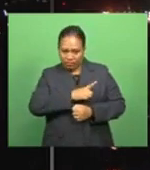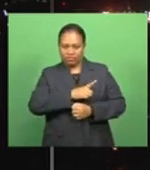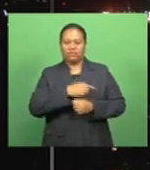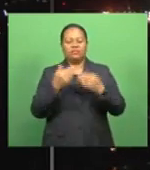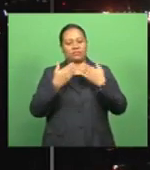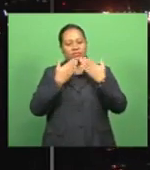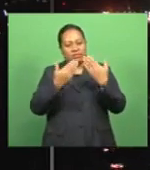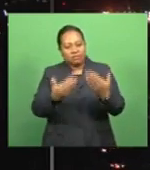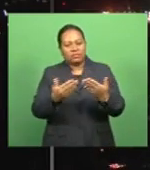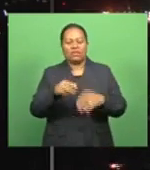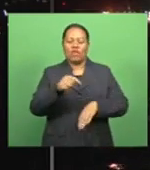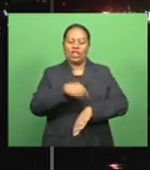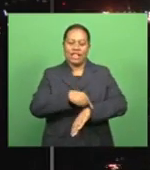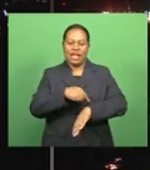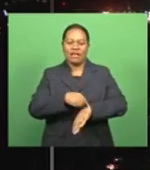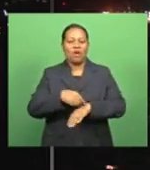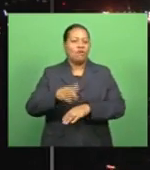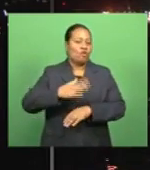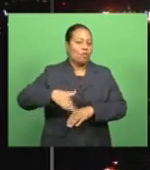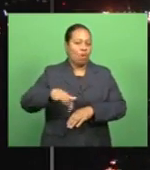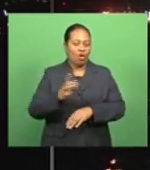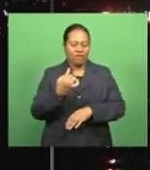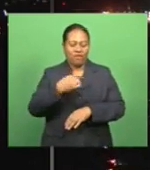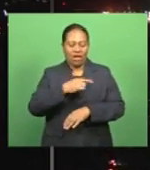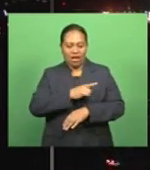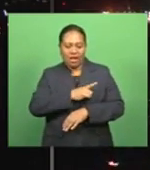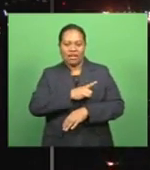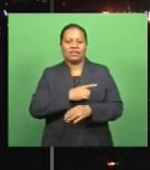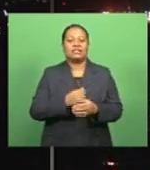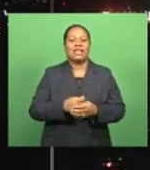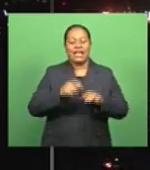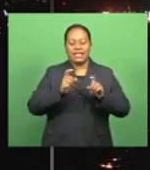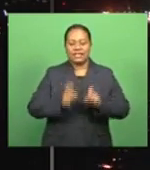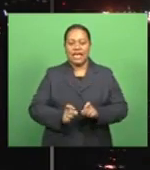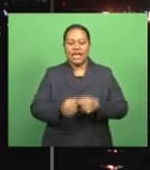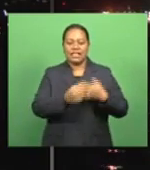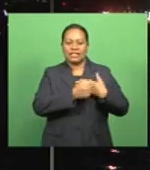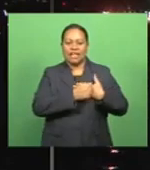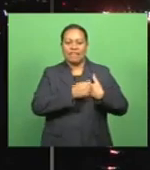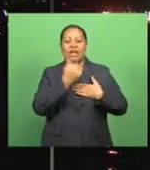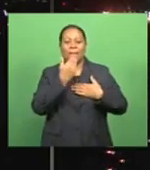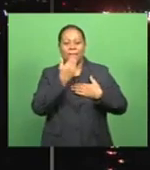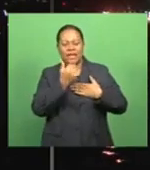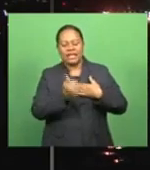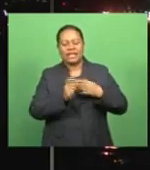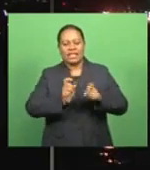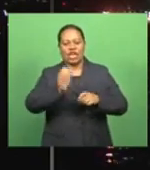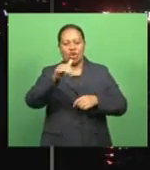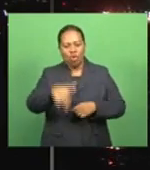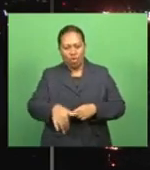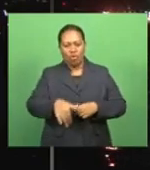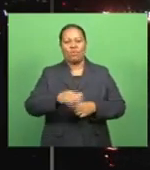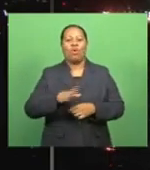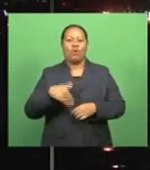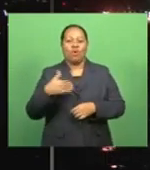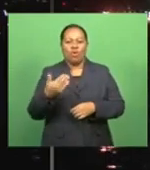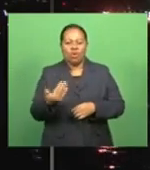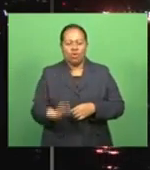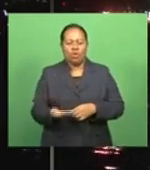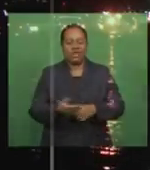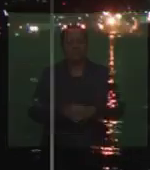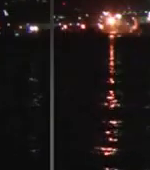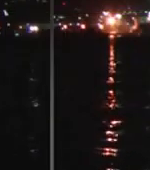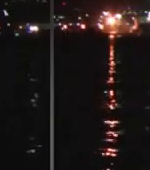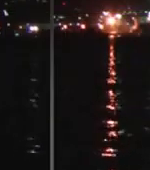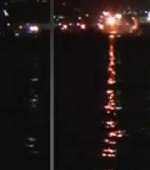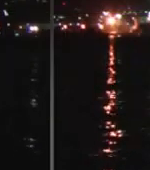you for the privilege of your time. From everyone here at Broadcasting House, stay safe and please stay at home as much as possible in these unprecedented